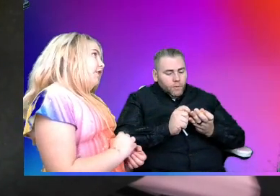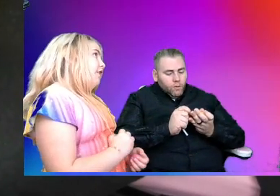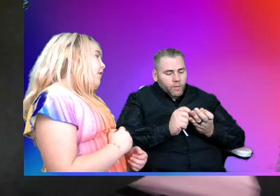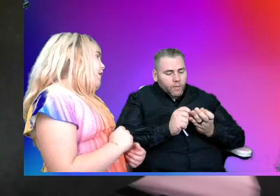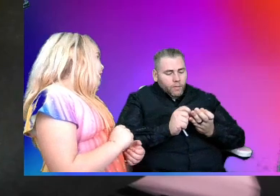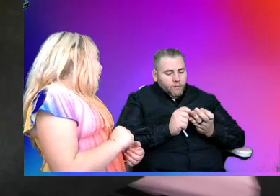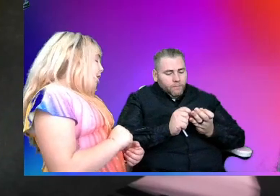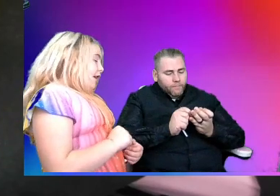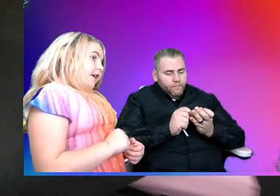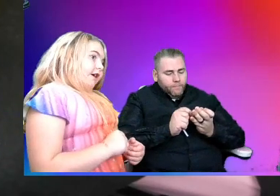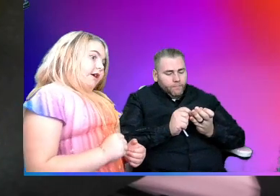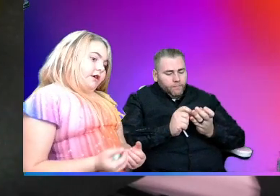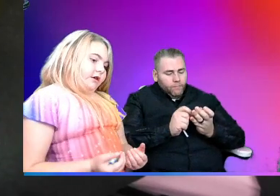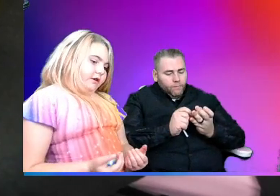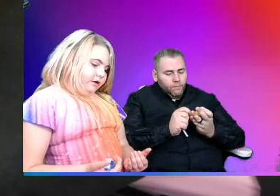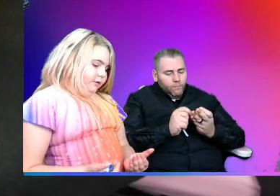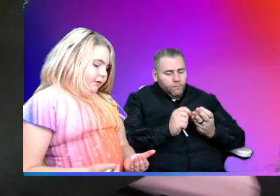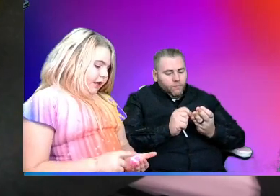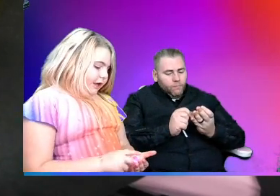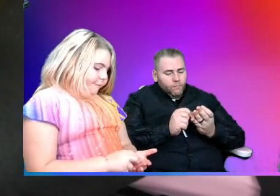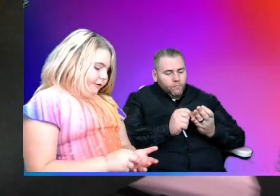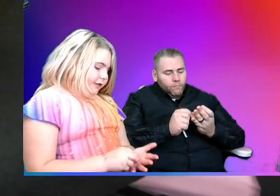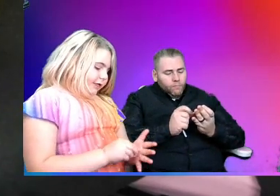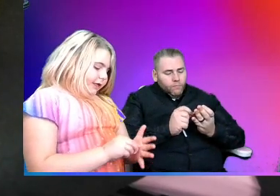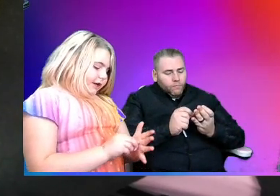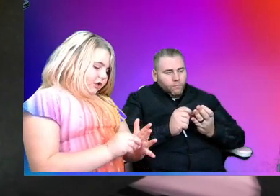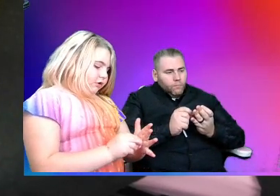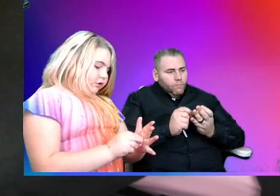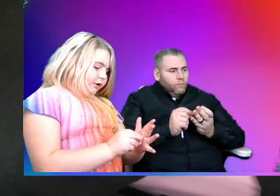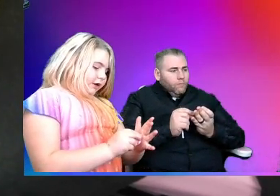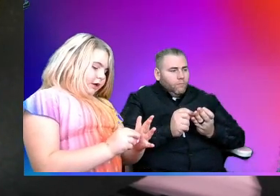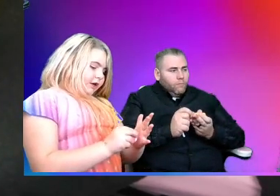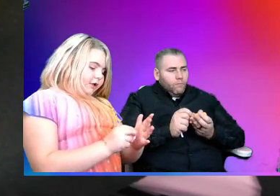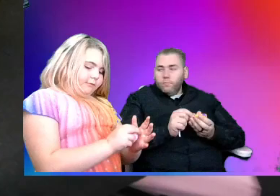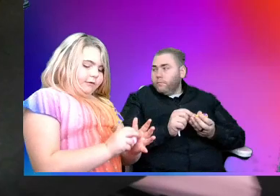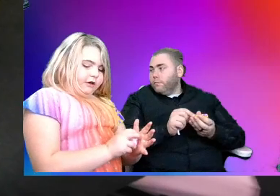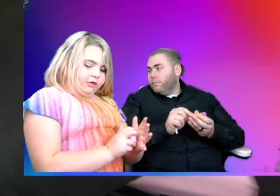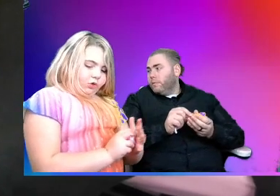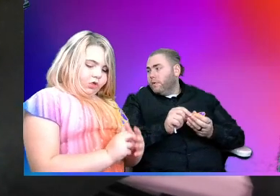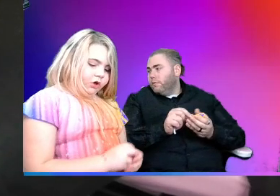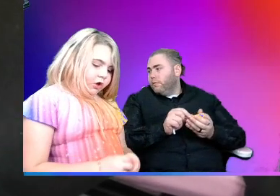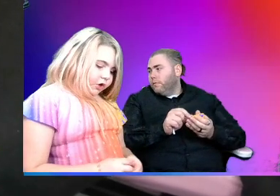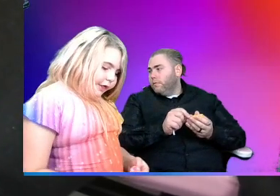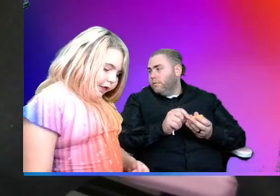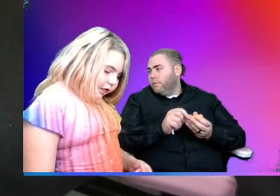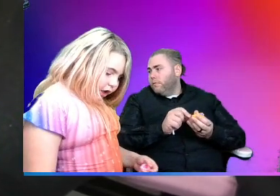these. Good idea. They can't stick to your hands.